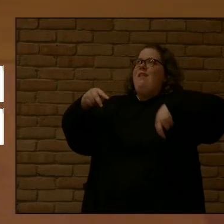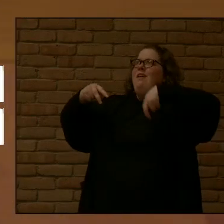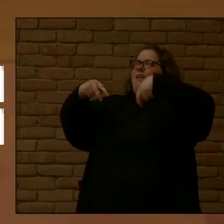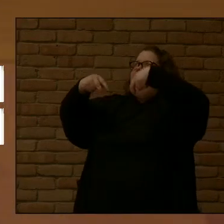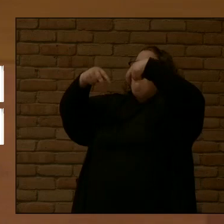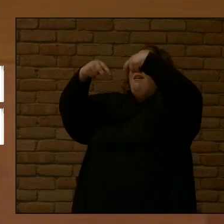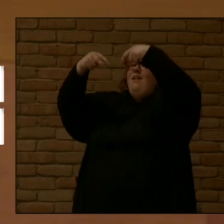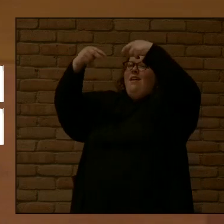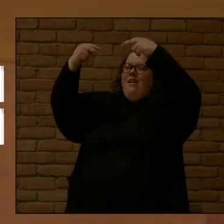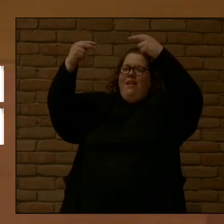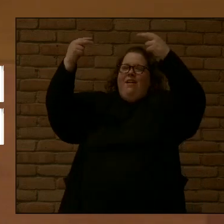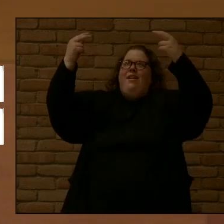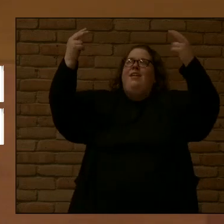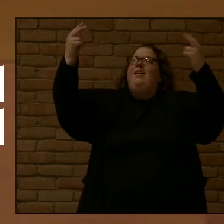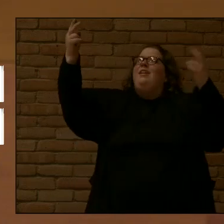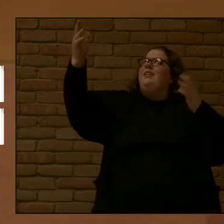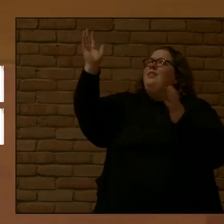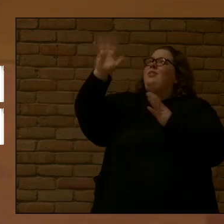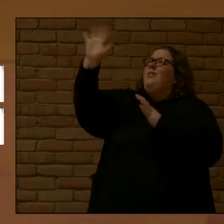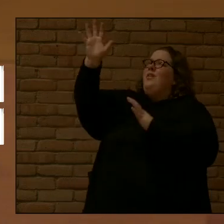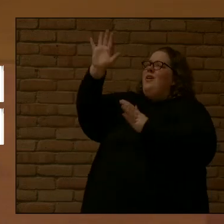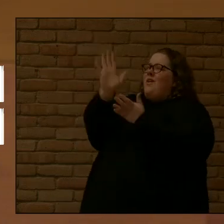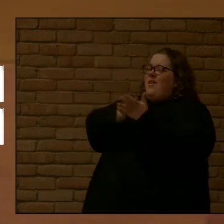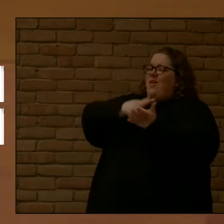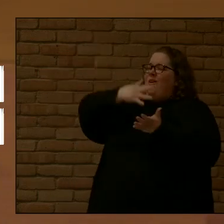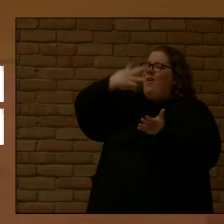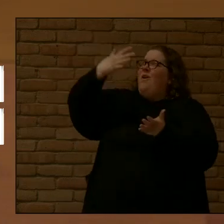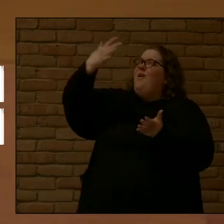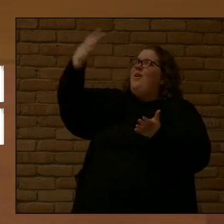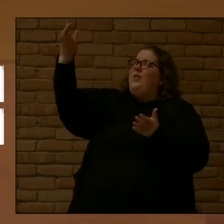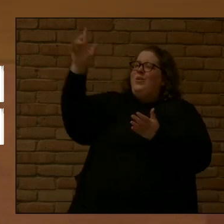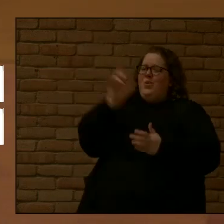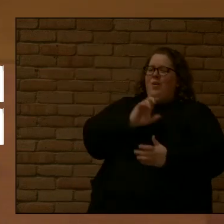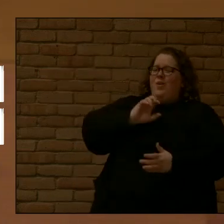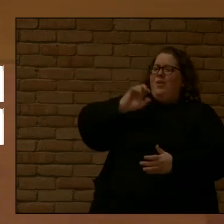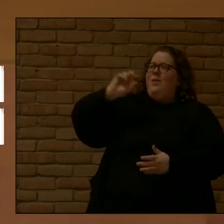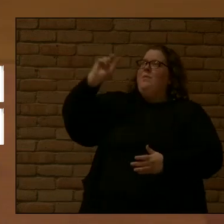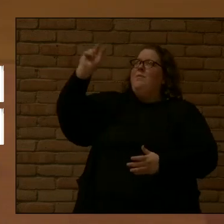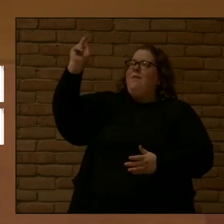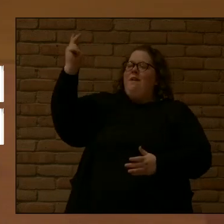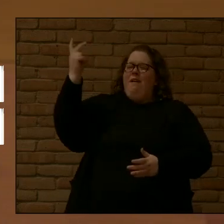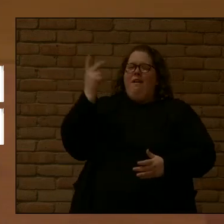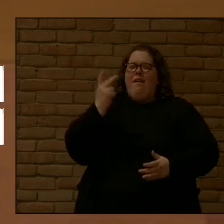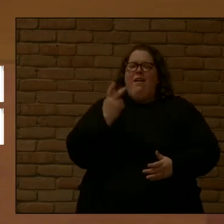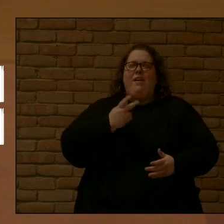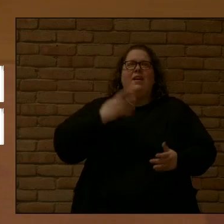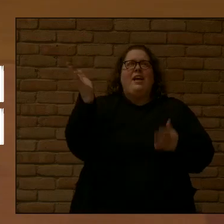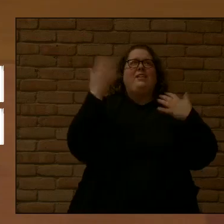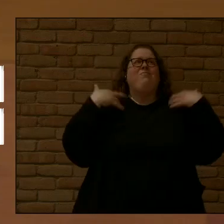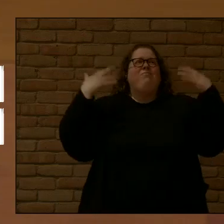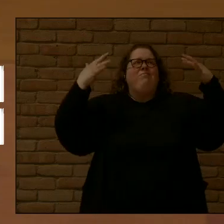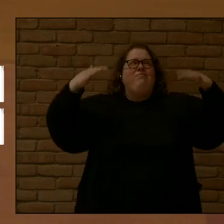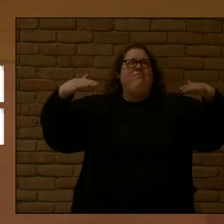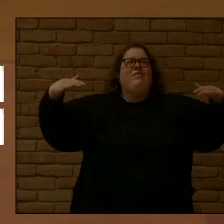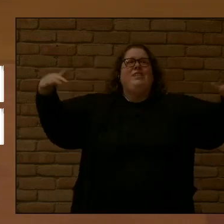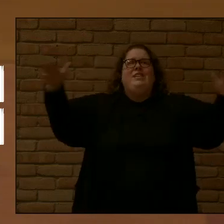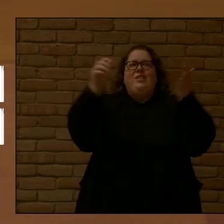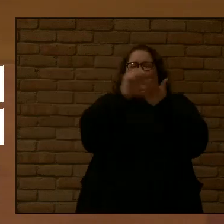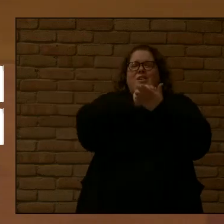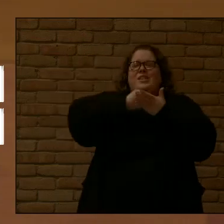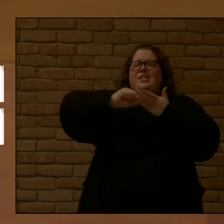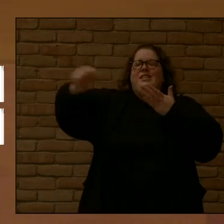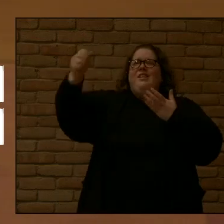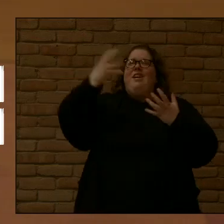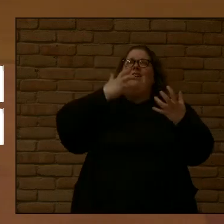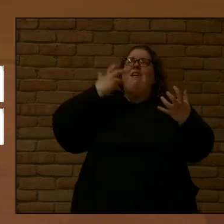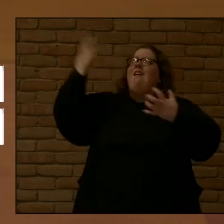you return in glory with all the angels and the saints, my heart will